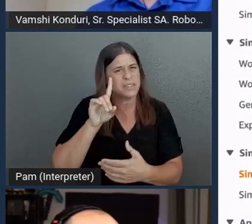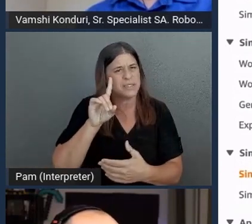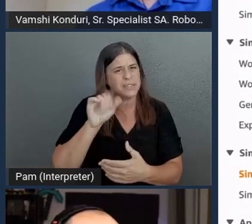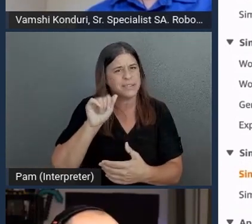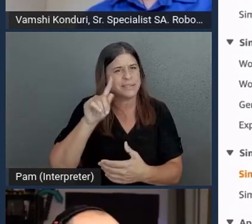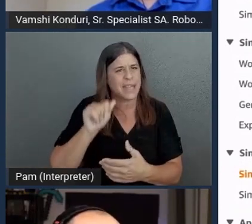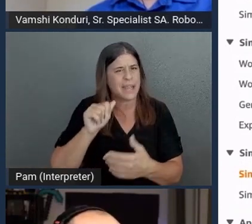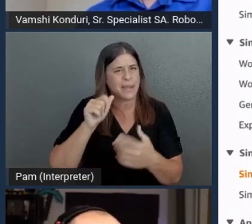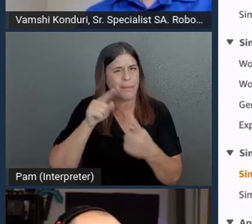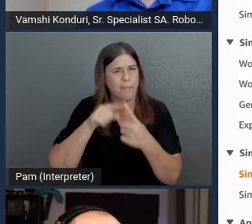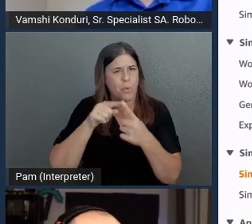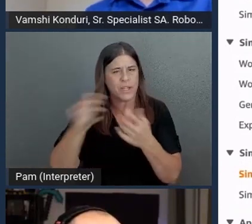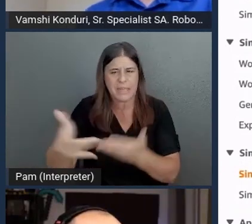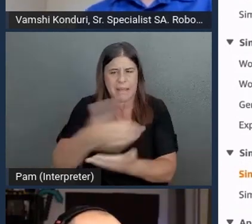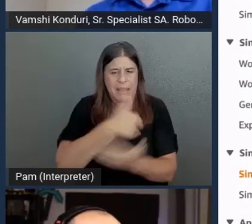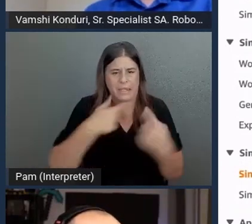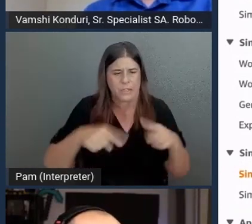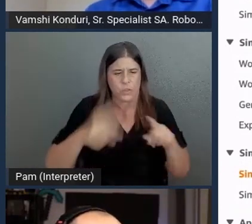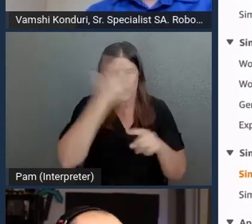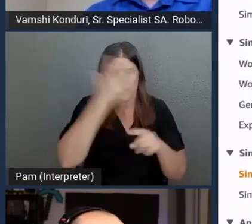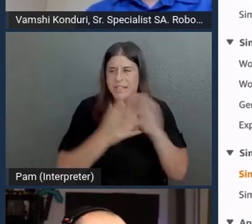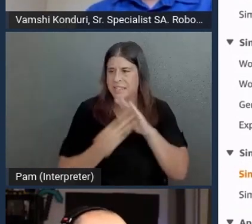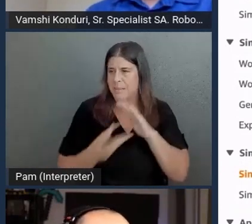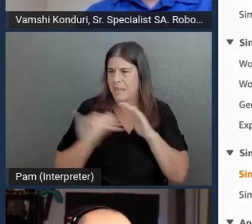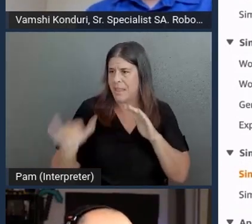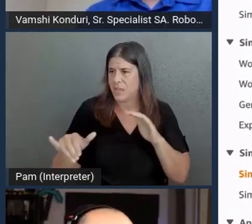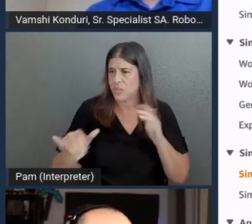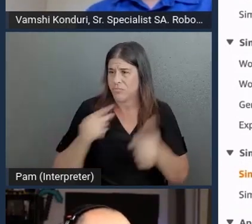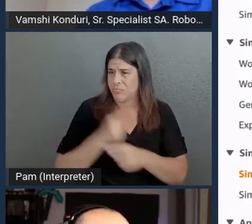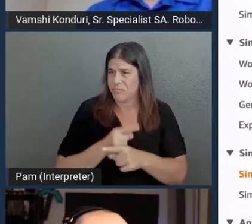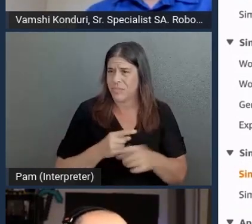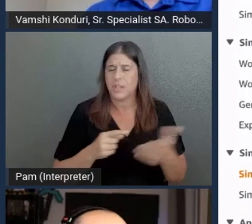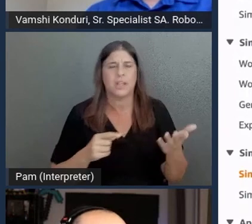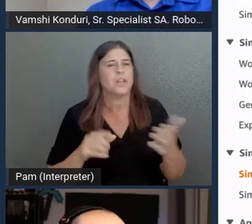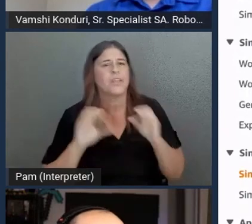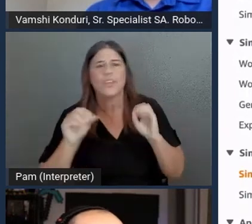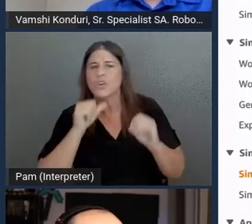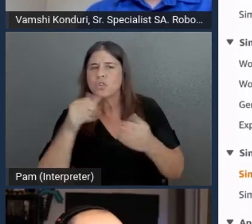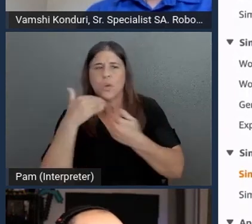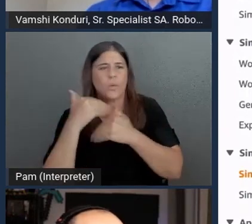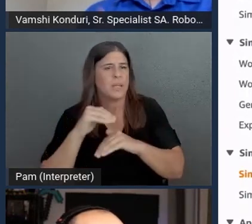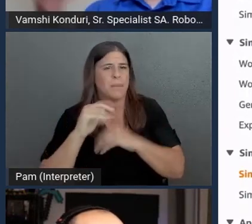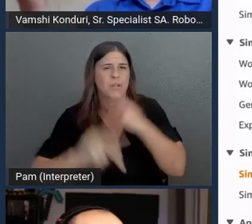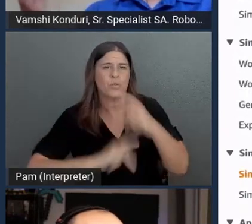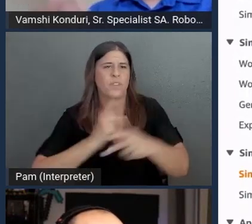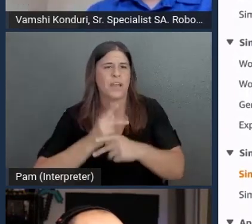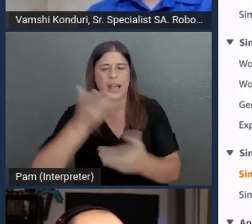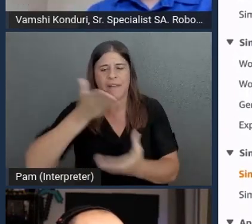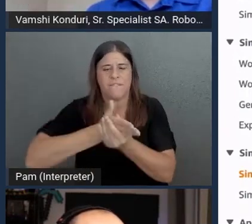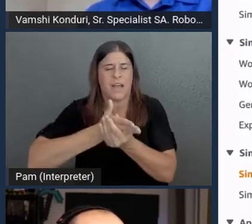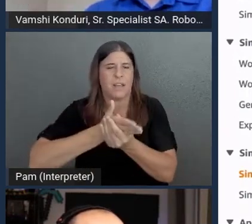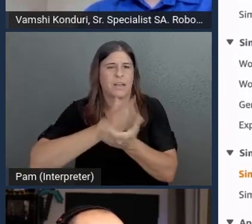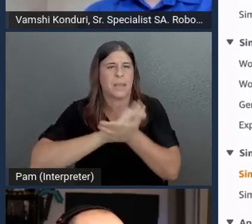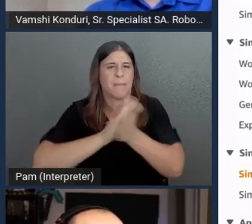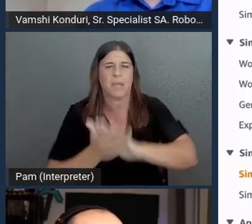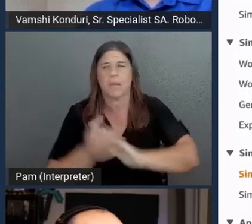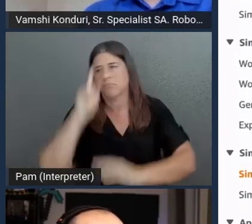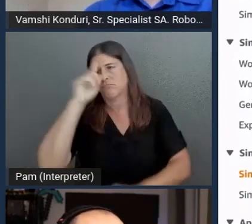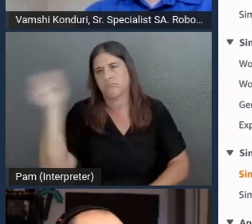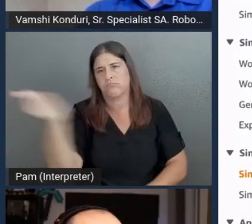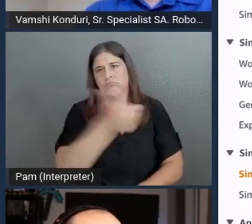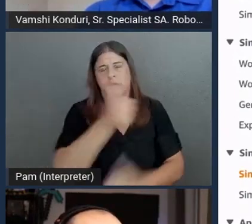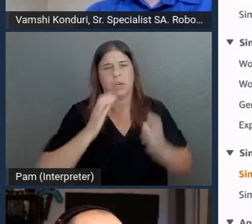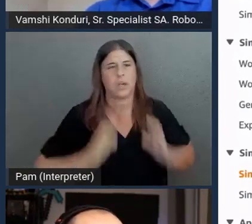simulation. Yeah, there's no limitation to the kind of file it can be. It's up to the customer. So I've got